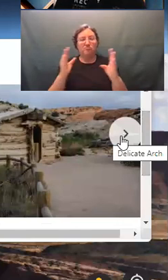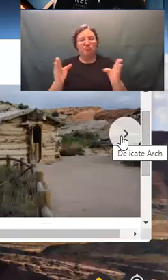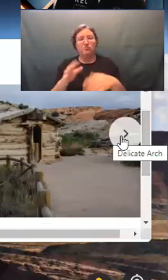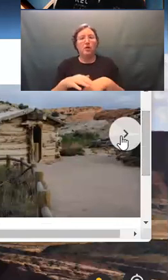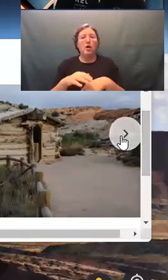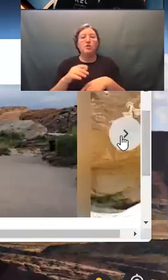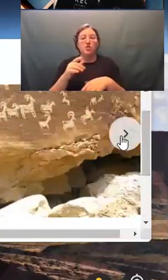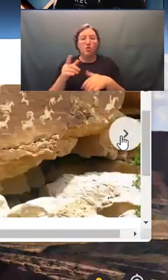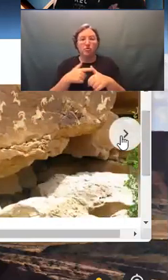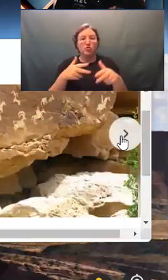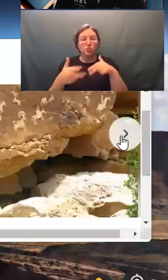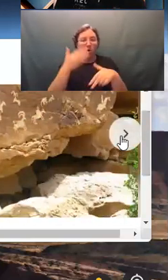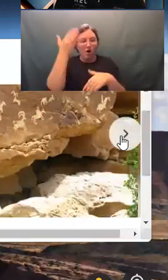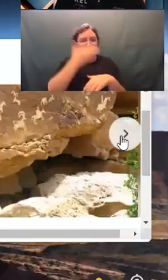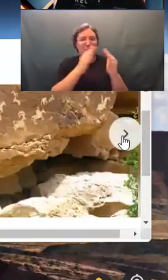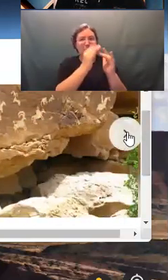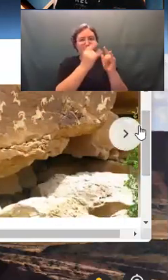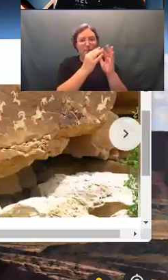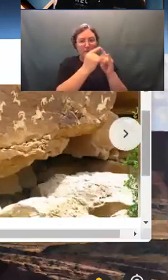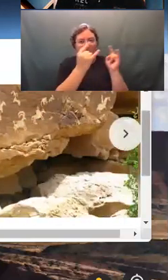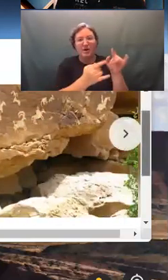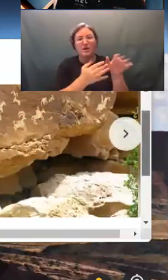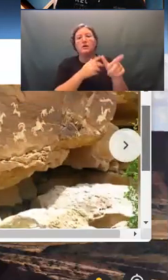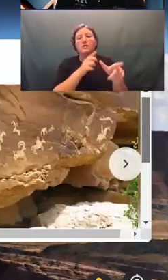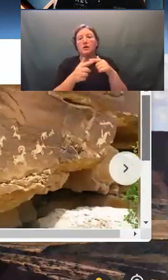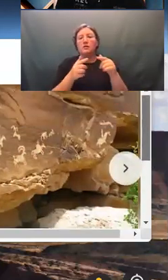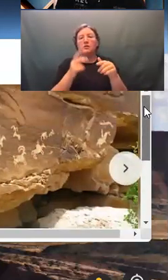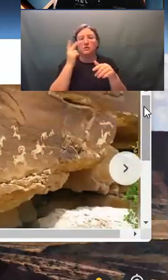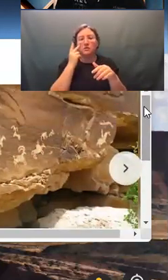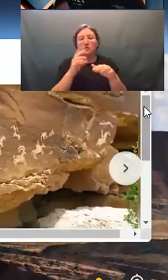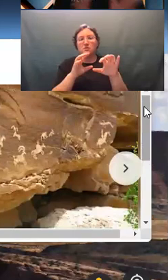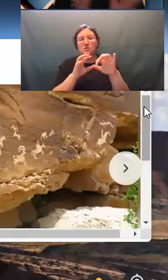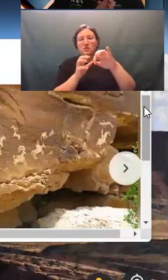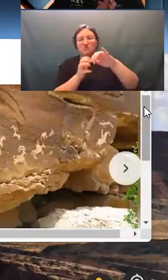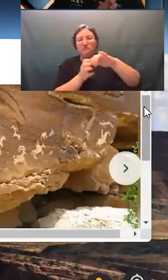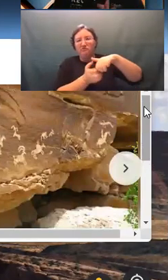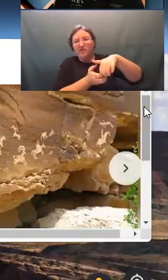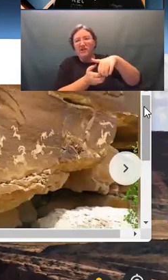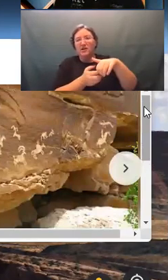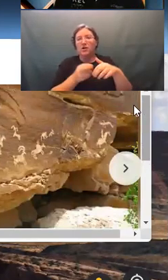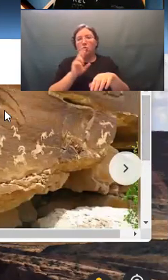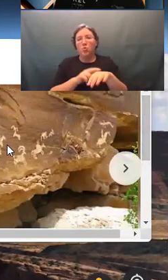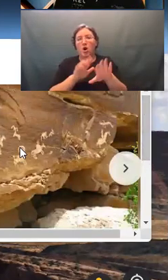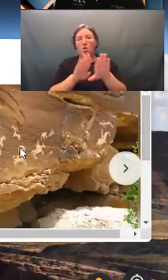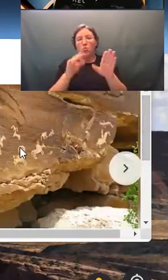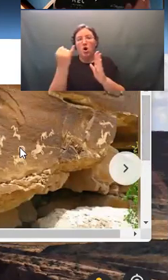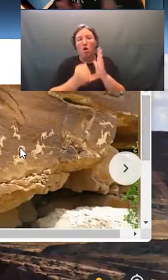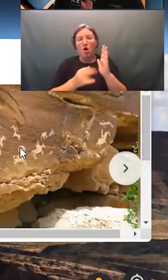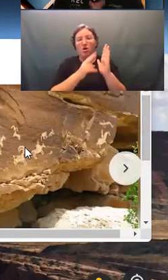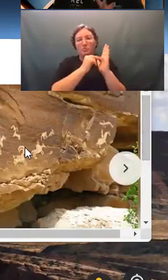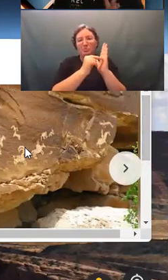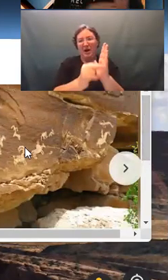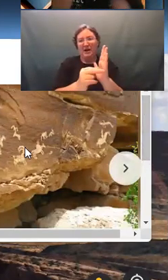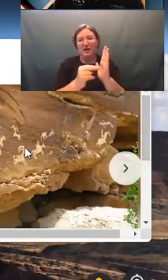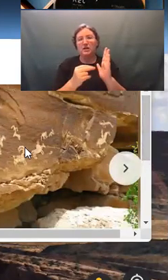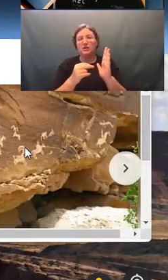first things you walk past. And then, of course, you get to see some of these rock wall art that is believed to have been